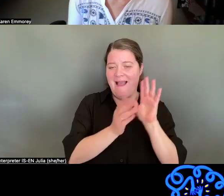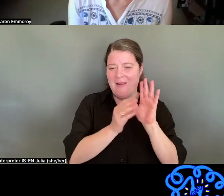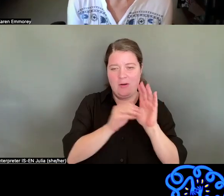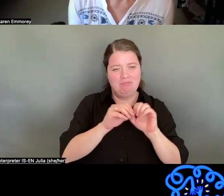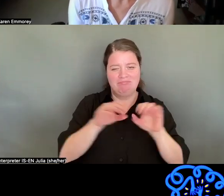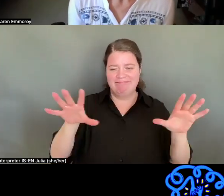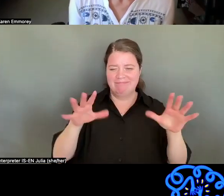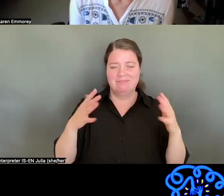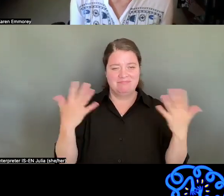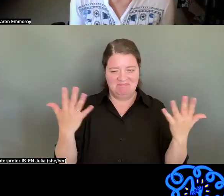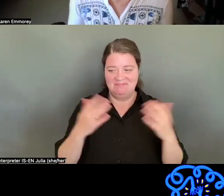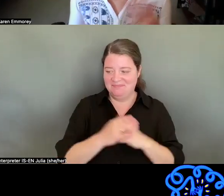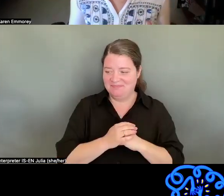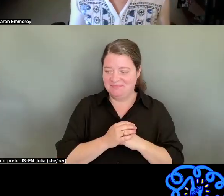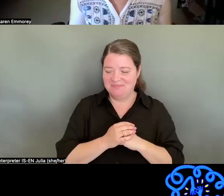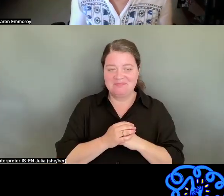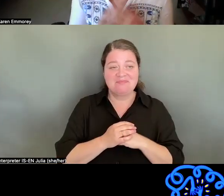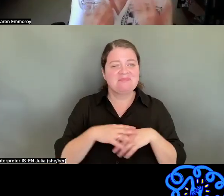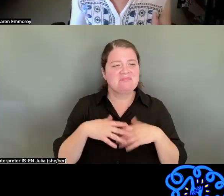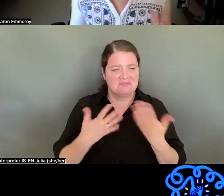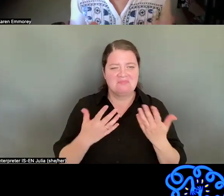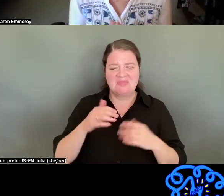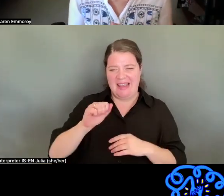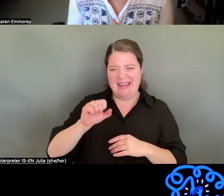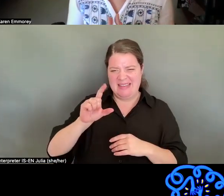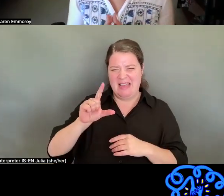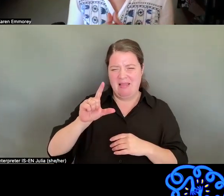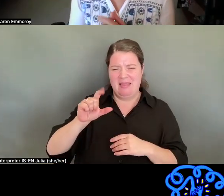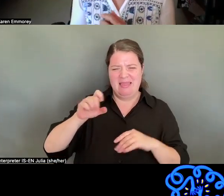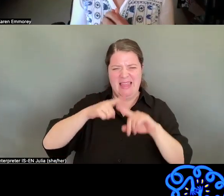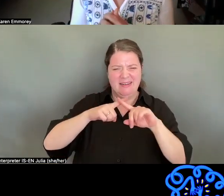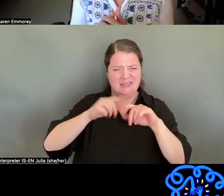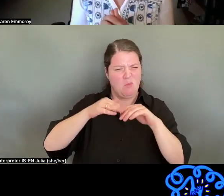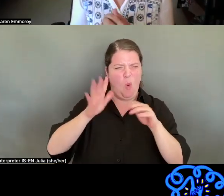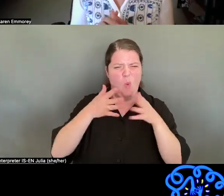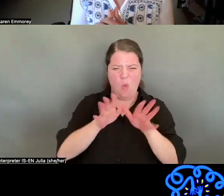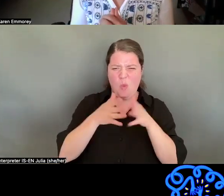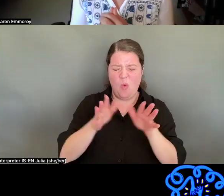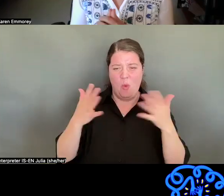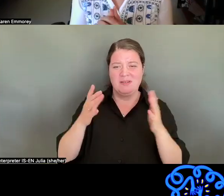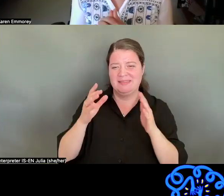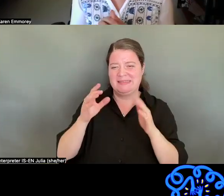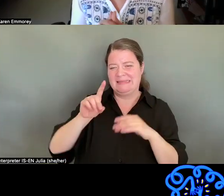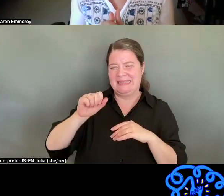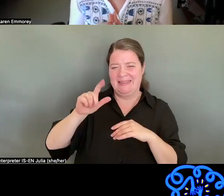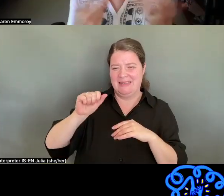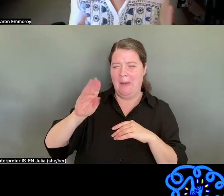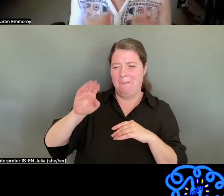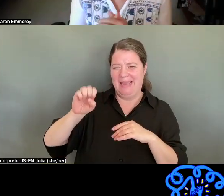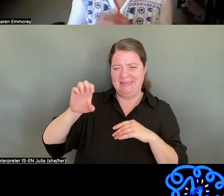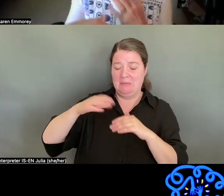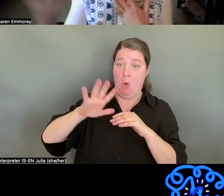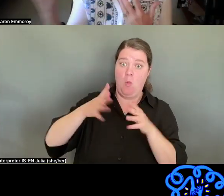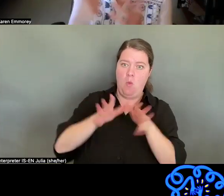Lex. And I think for this audience, I don't need to go into much explanation about this database. I think people know about this database. If you